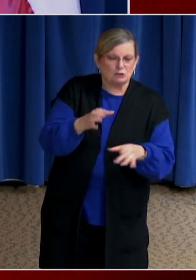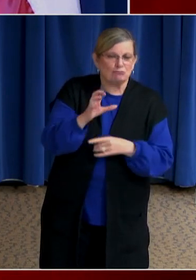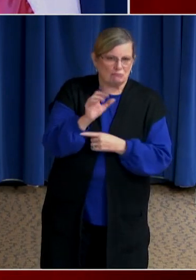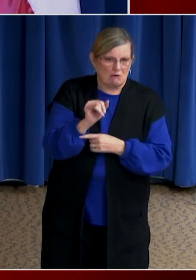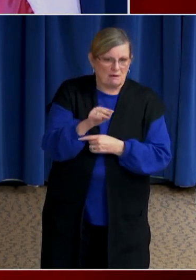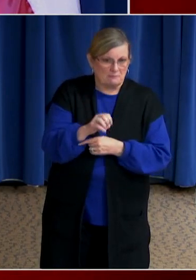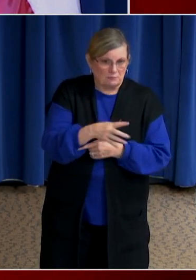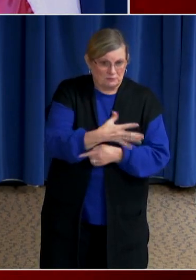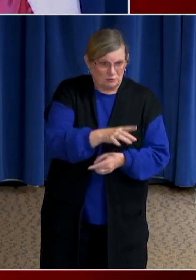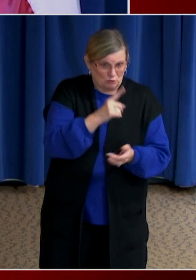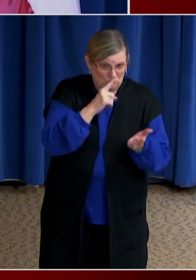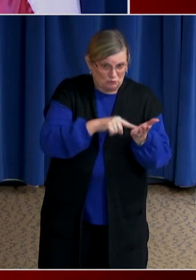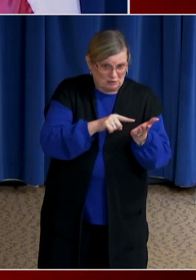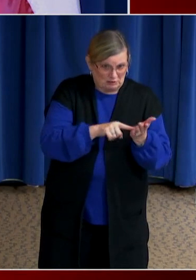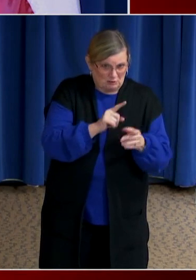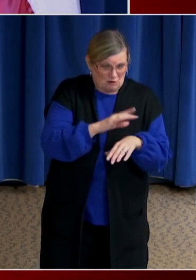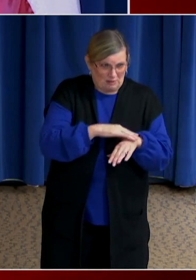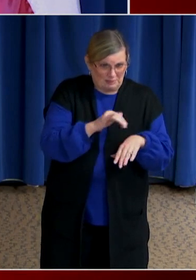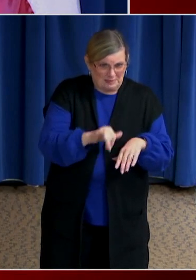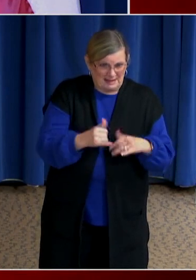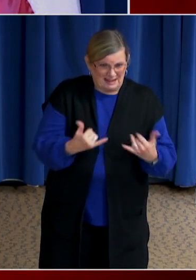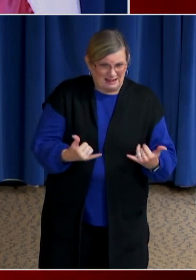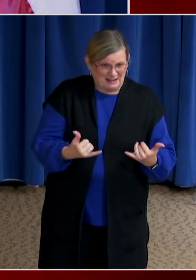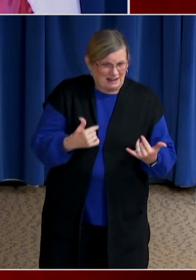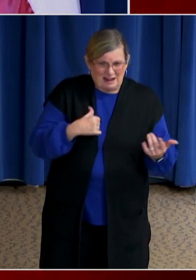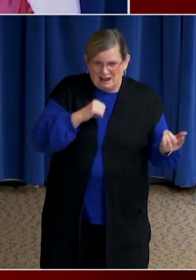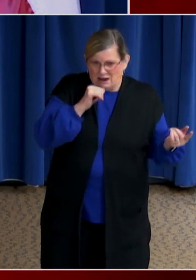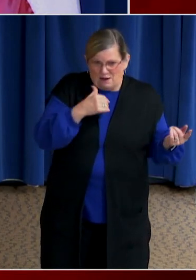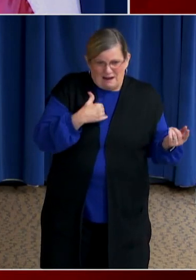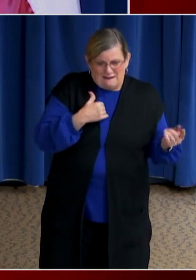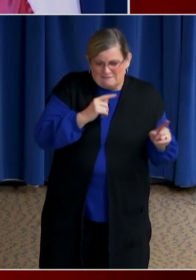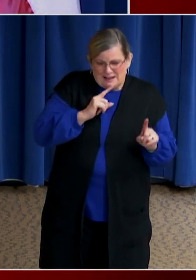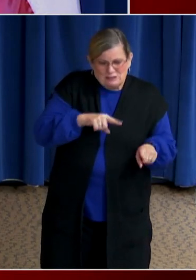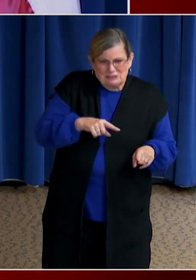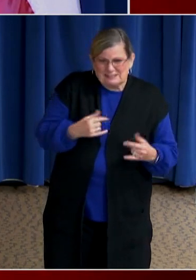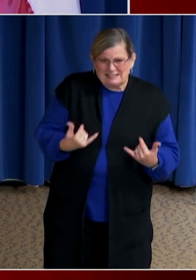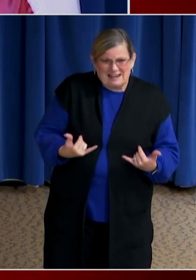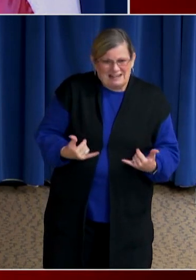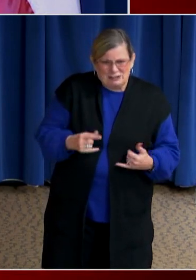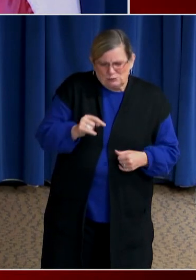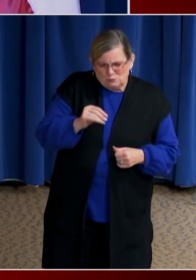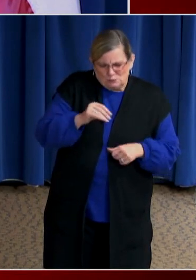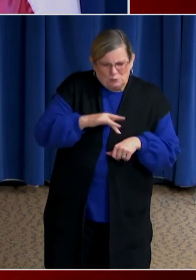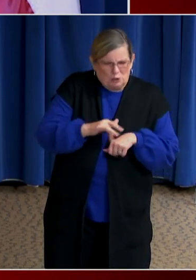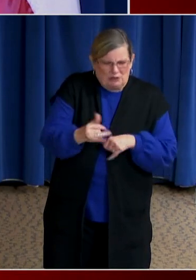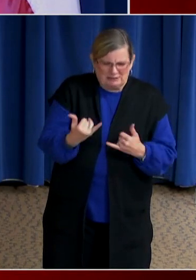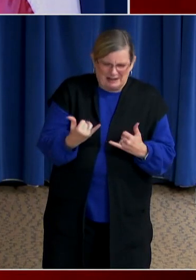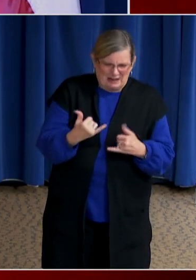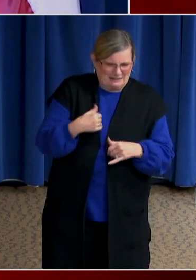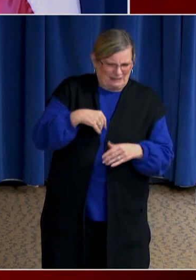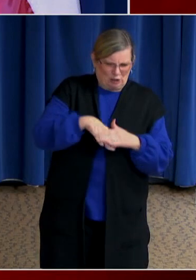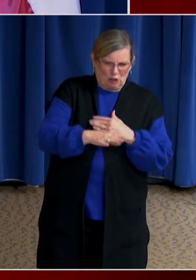that basis? We don't know. We don't have a motive at this point. It's much too early in the investigation.